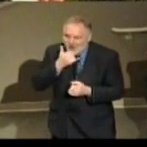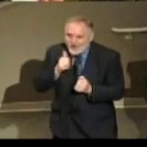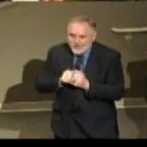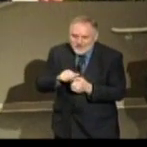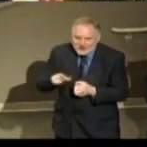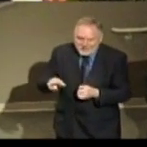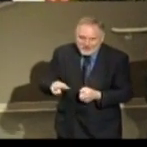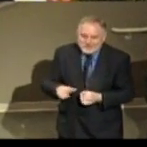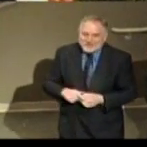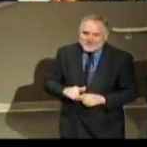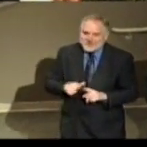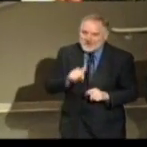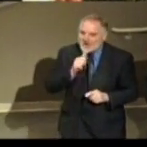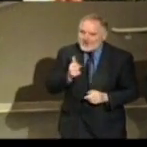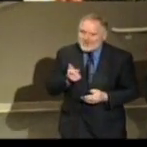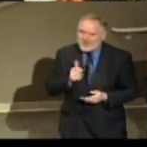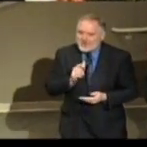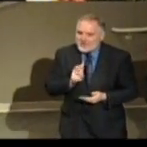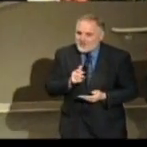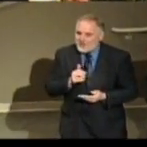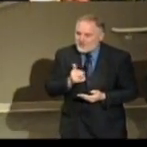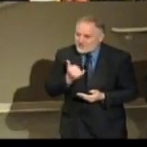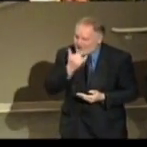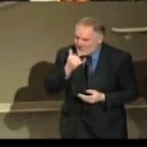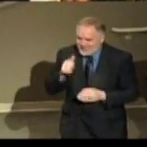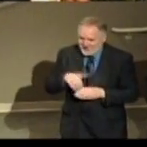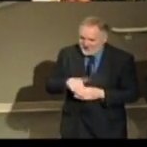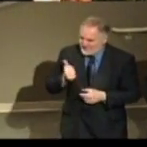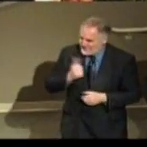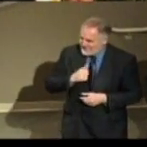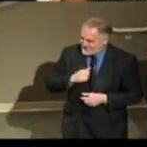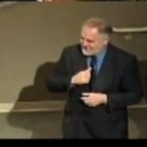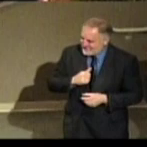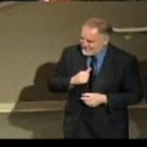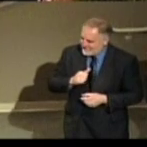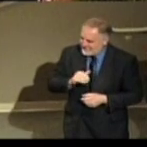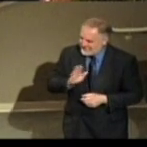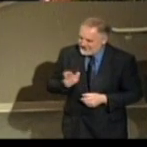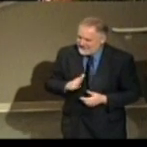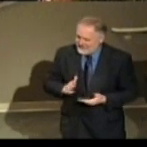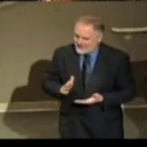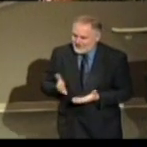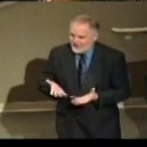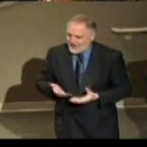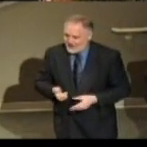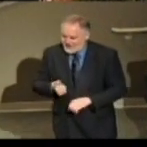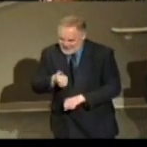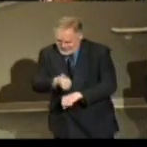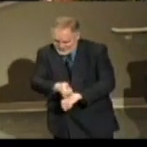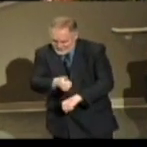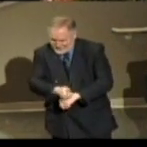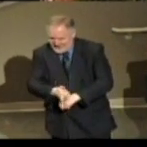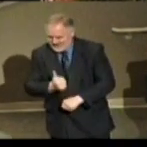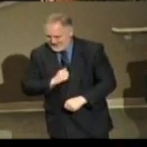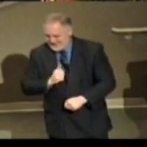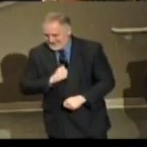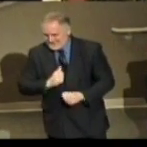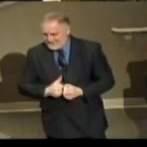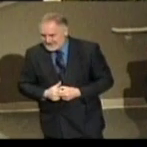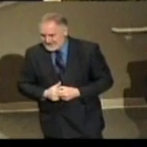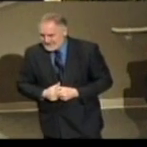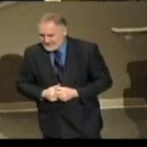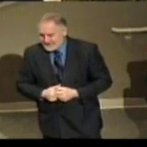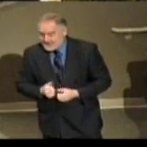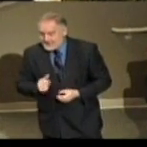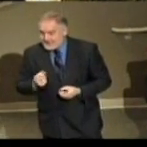right in me, but they don't ever want to turn around and put their finger on themselves.